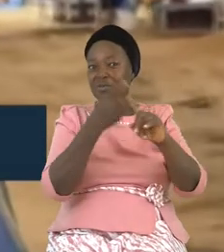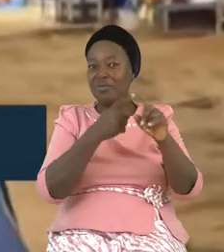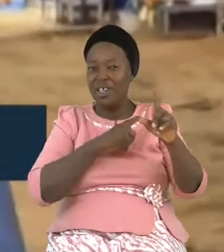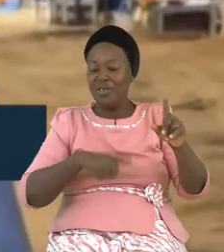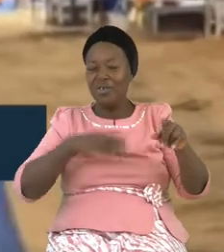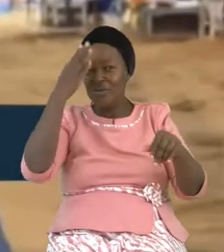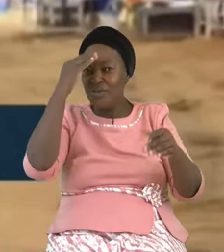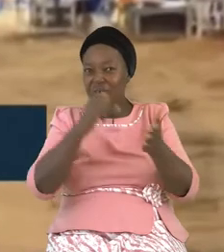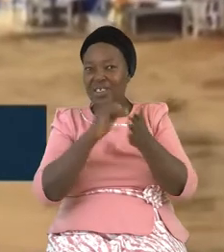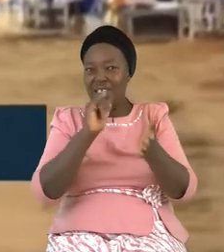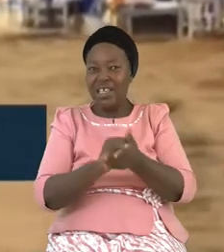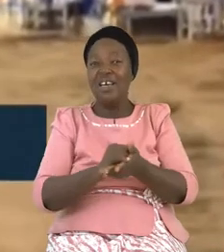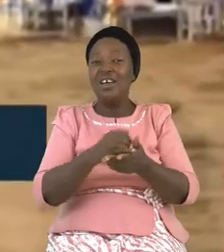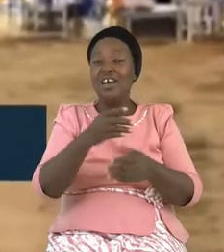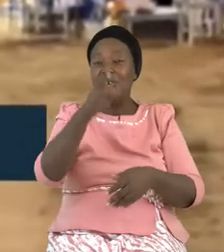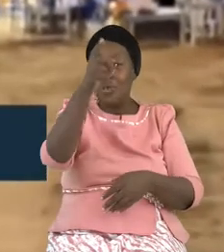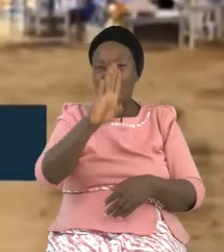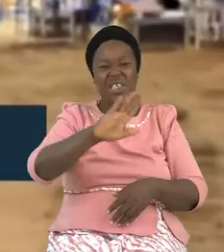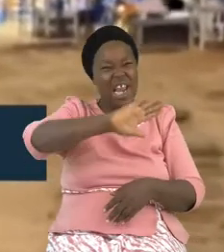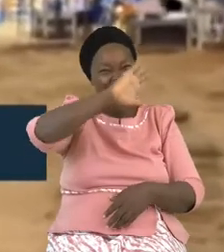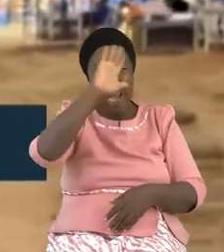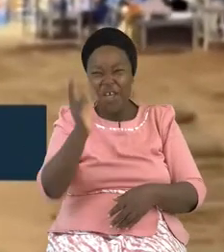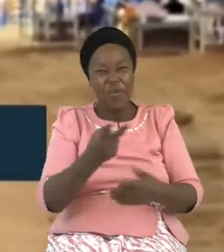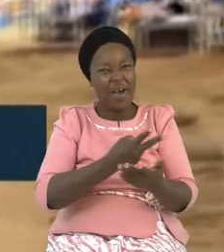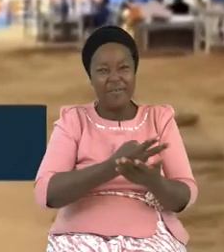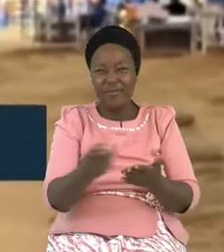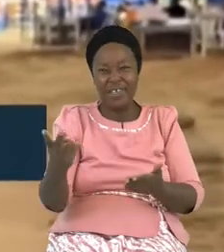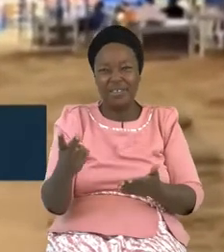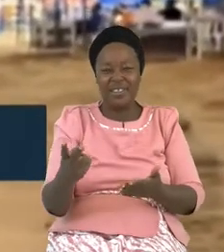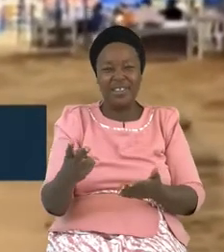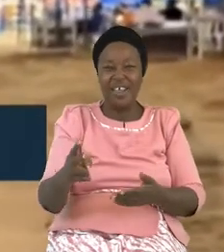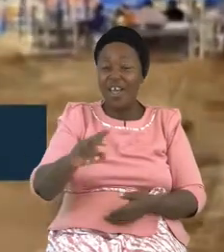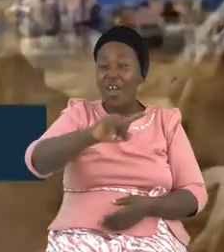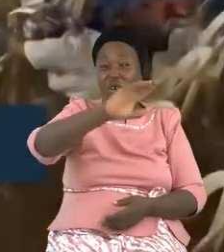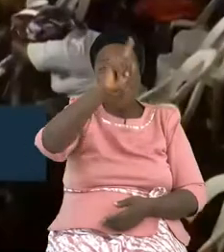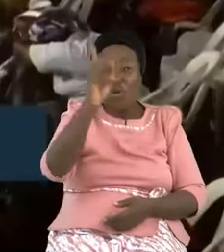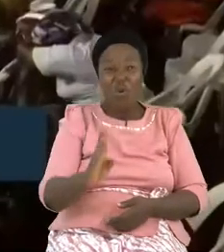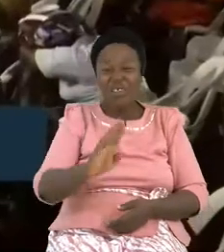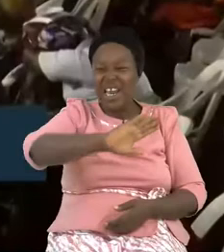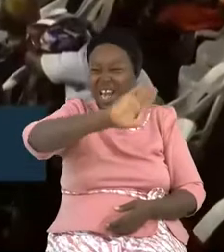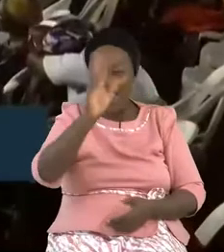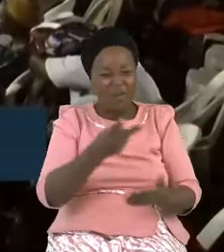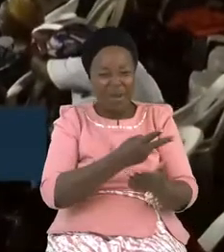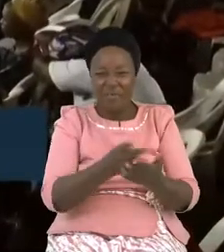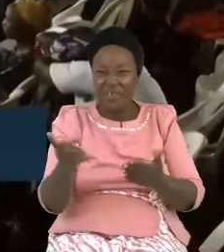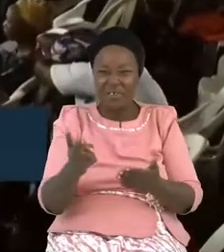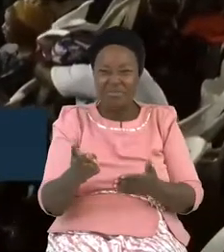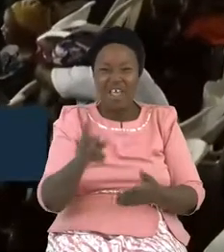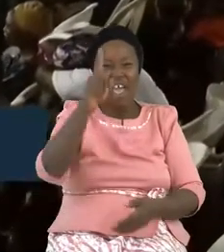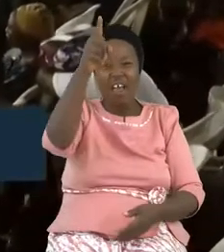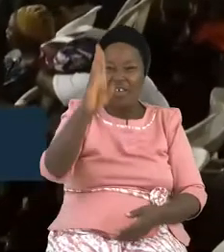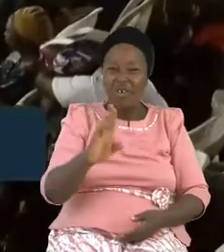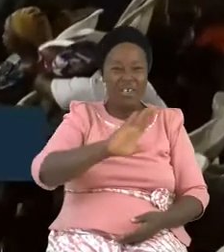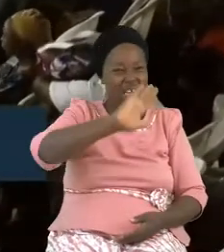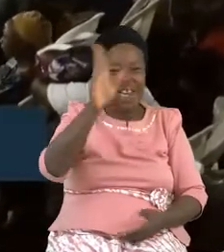the prayer of the man of God. Don't forget, this is a field ground. The ground is a happy place right now. A lot of